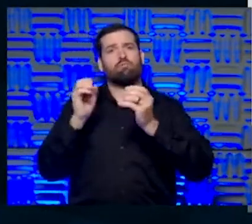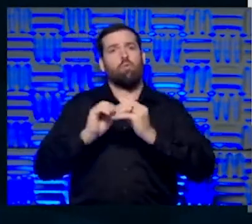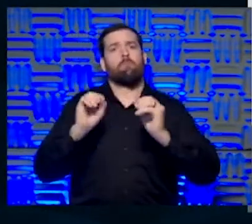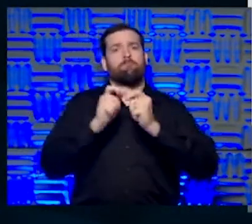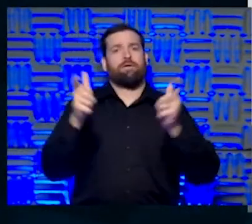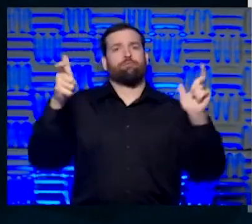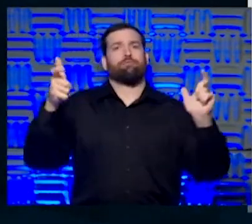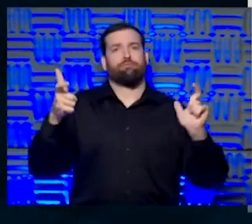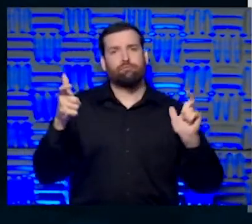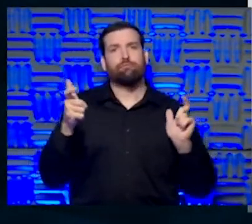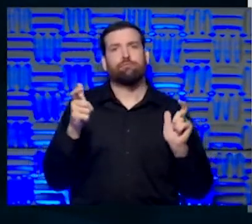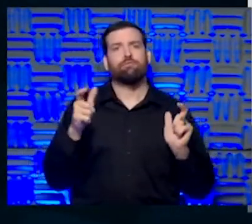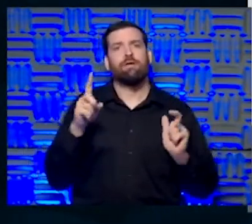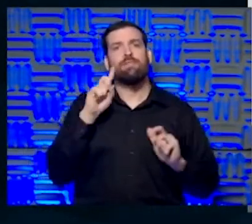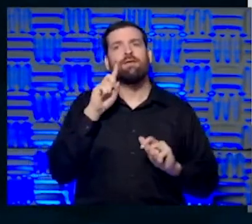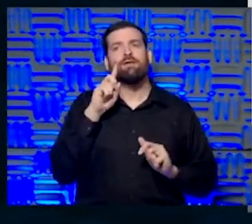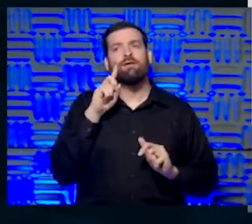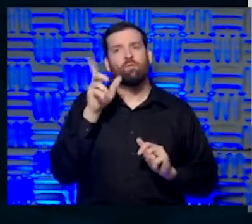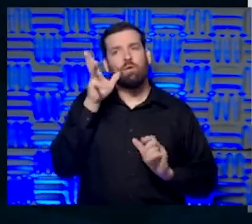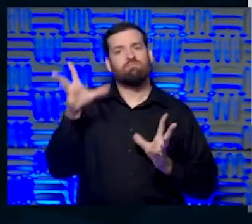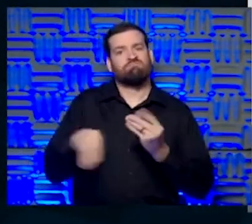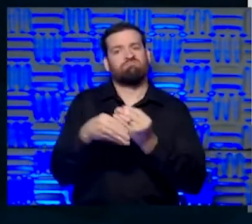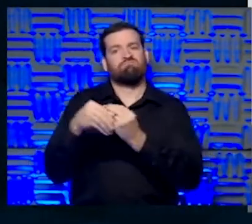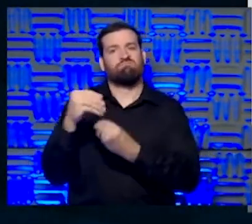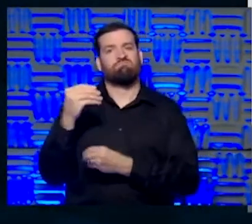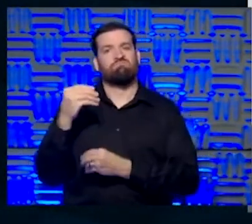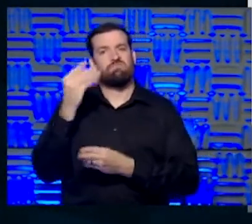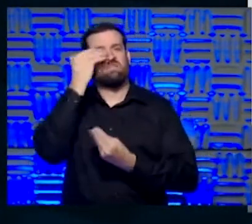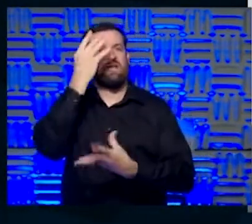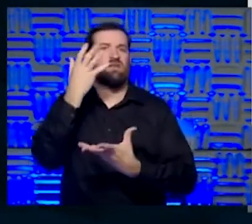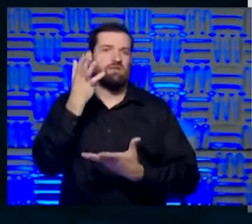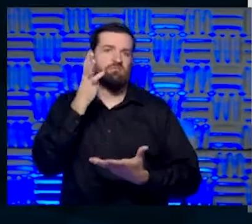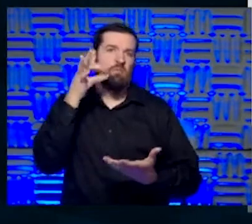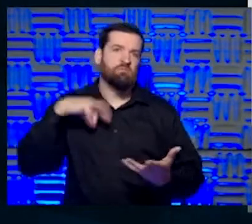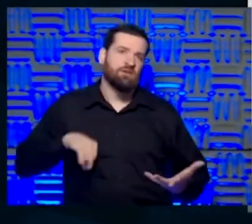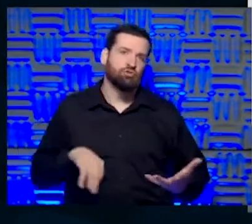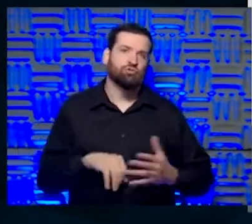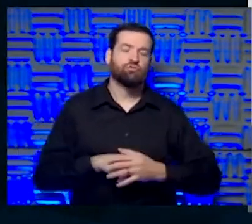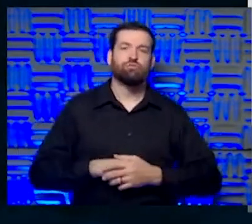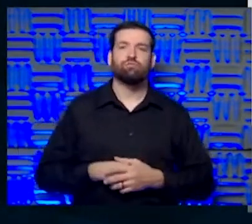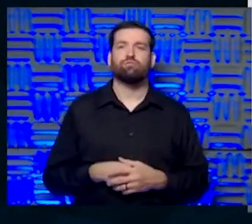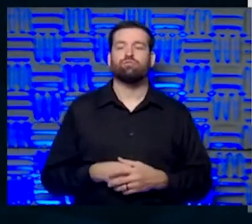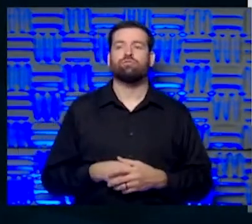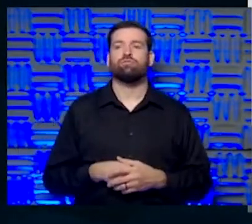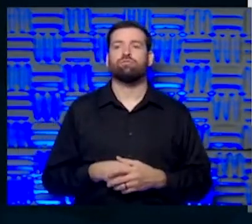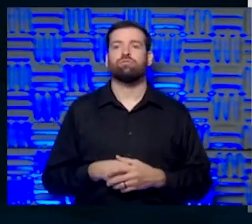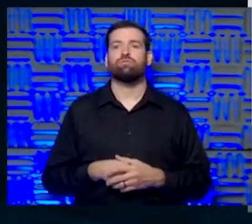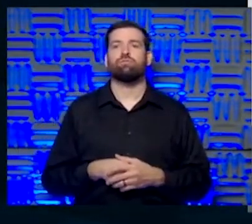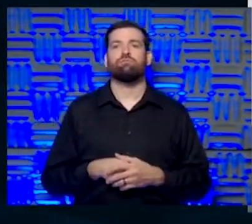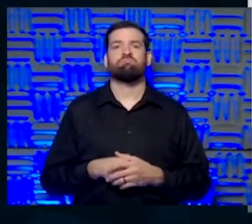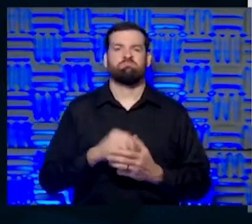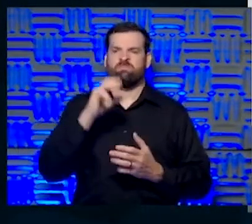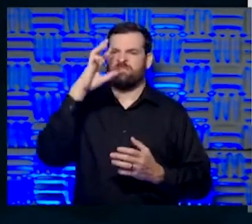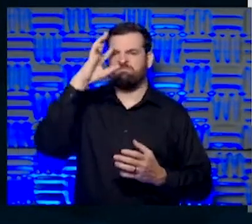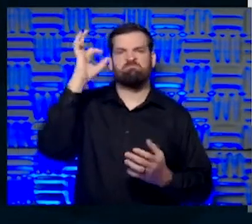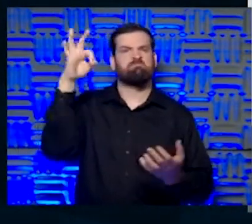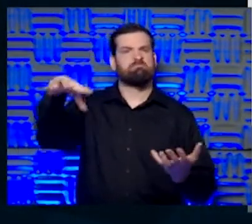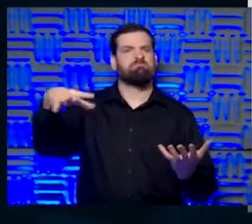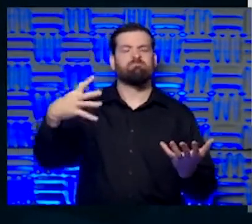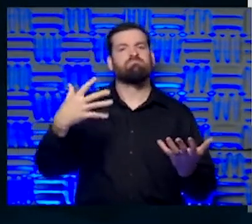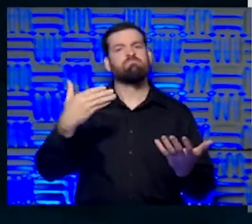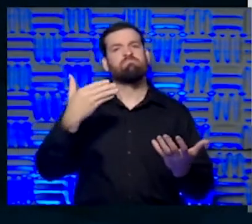a little add to the data and are helpful. And so I just want to put that out there. There's a